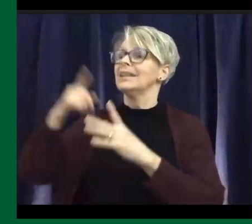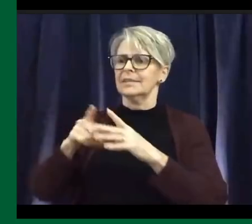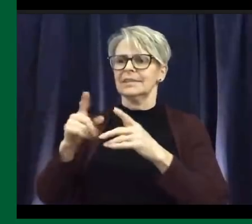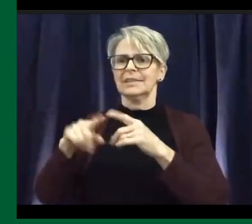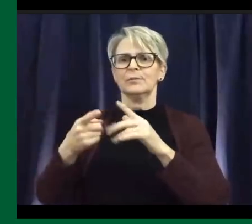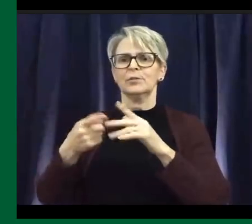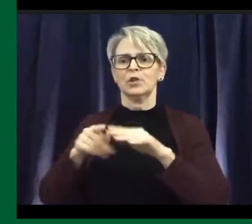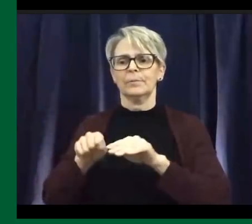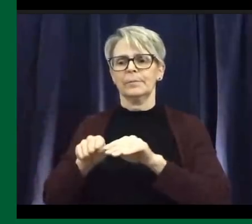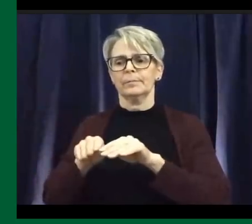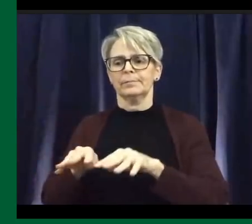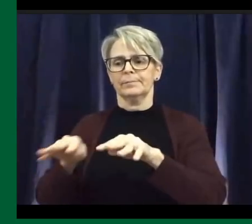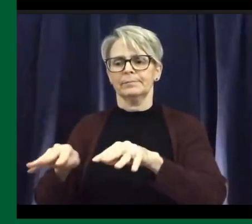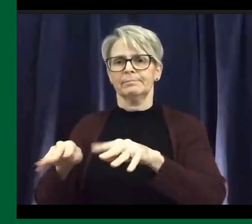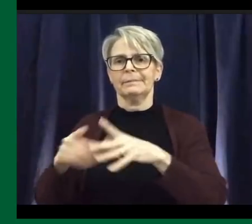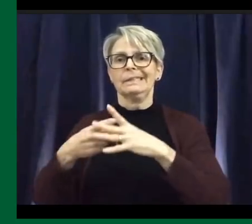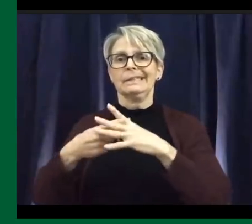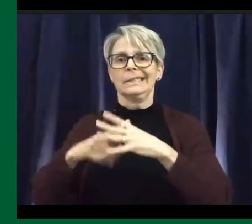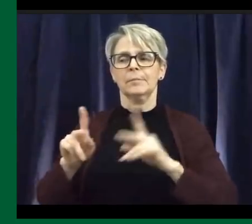transmission of variants of concern as well.